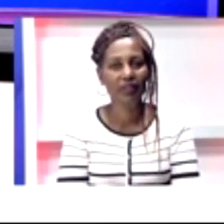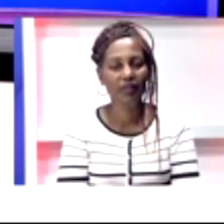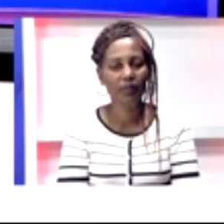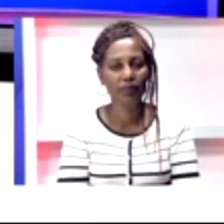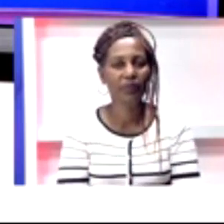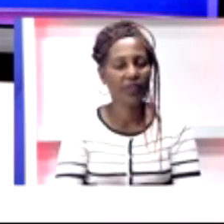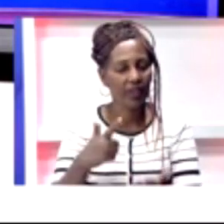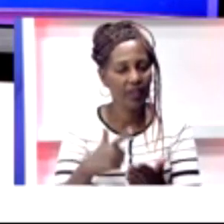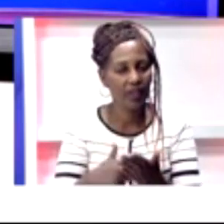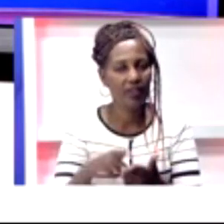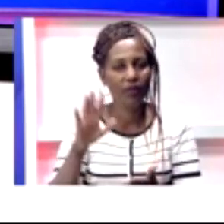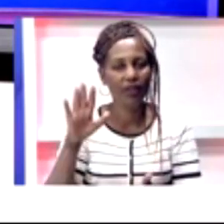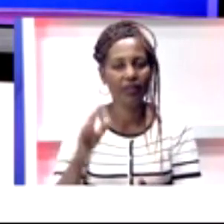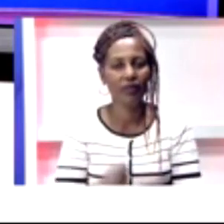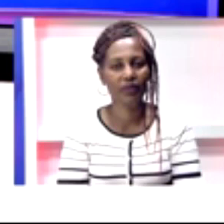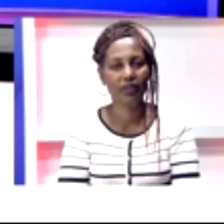Lesson 5.